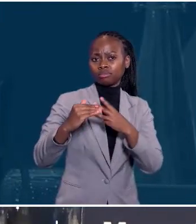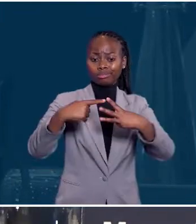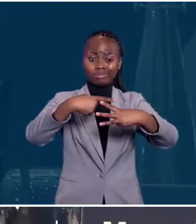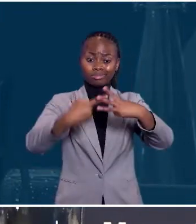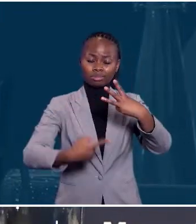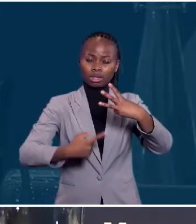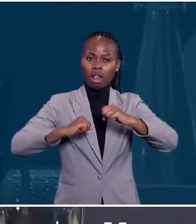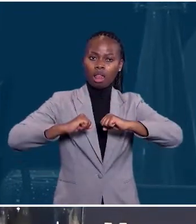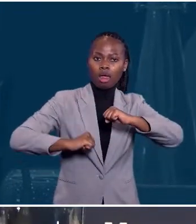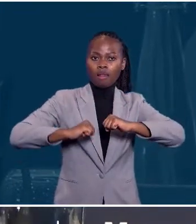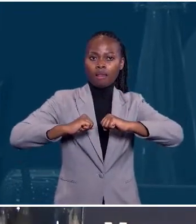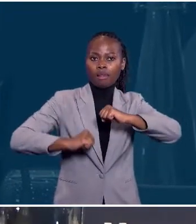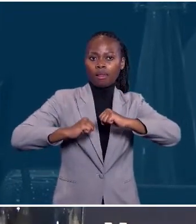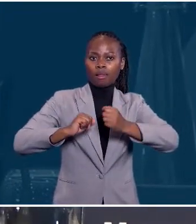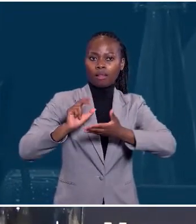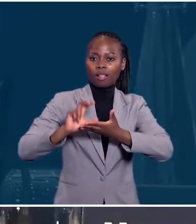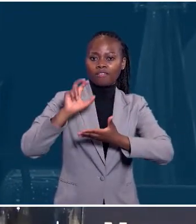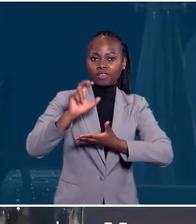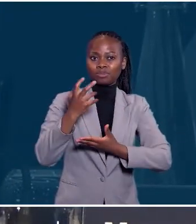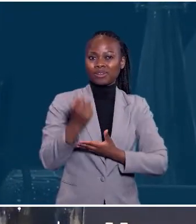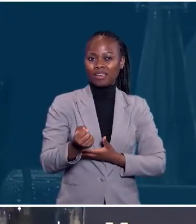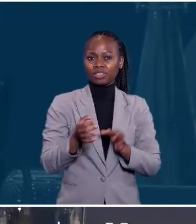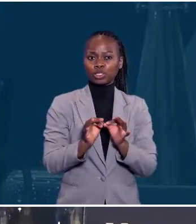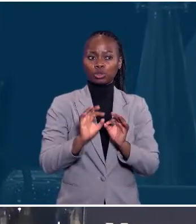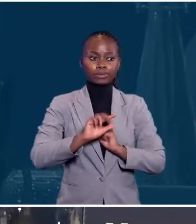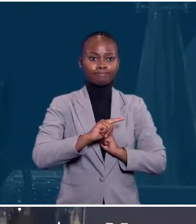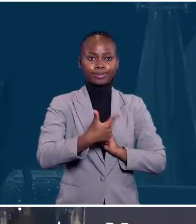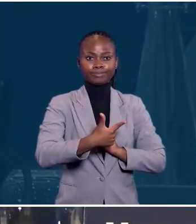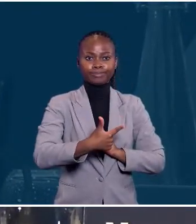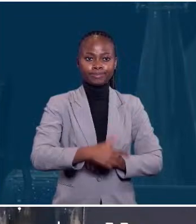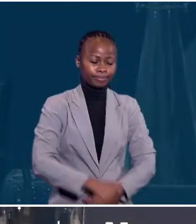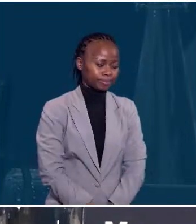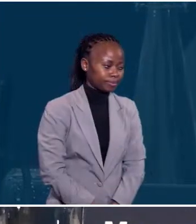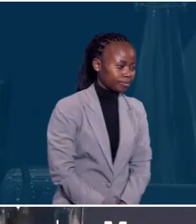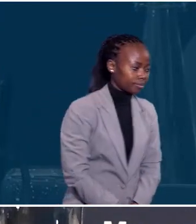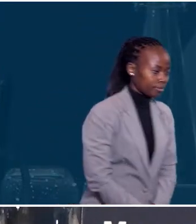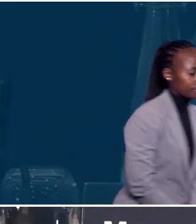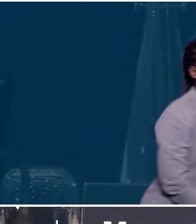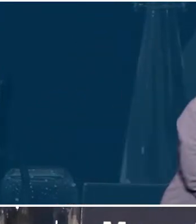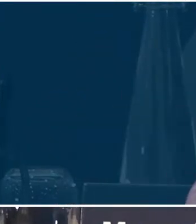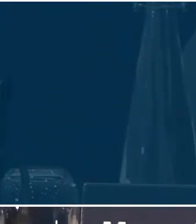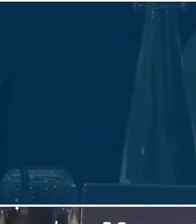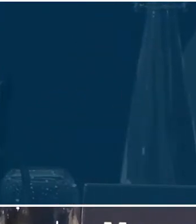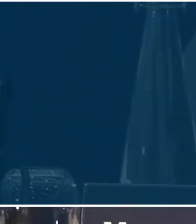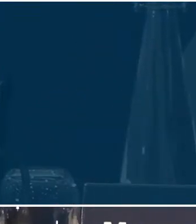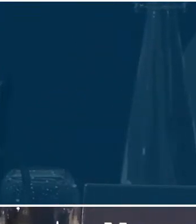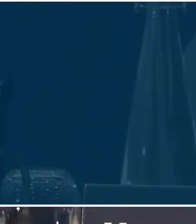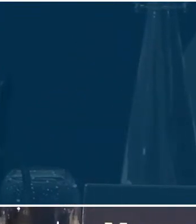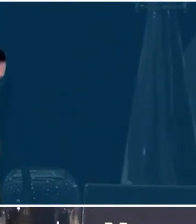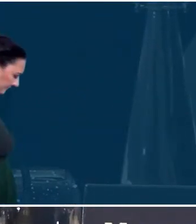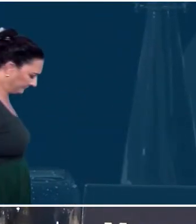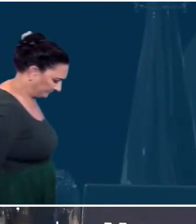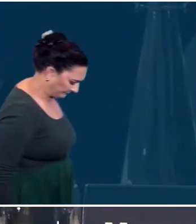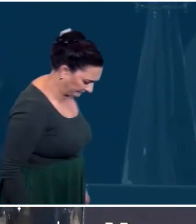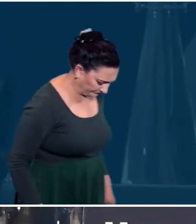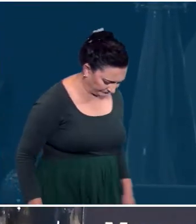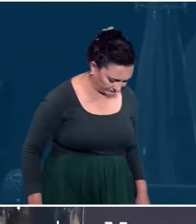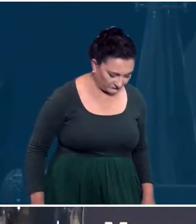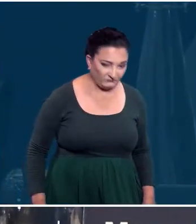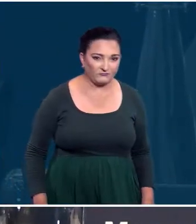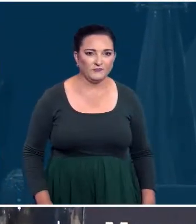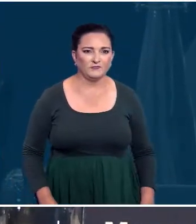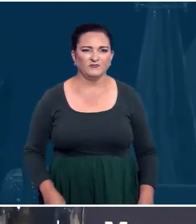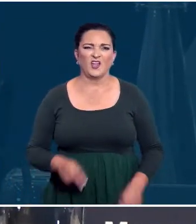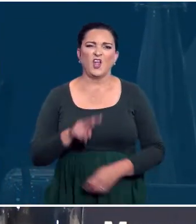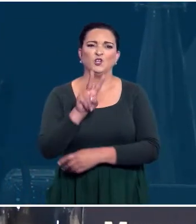those components of investment. In particular, in 2024, they were quite weak. And